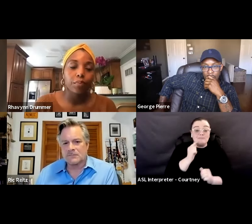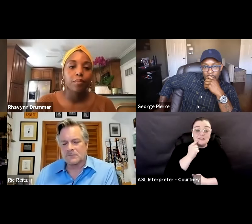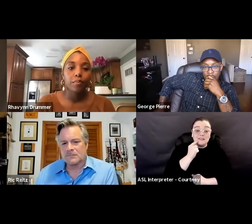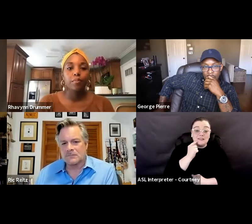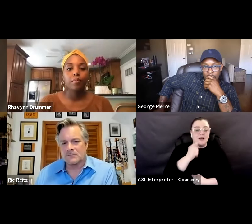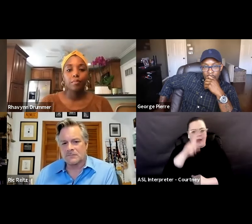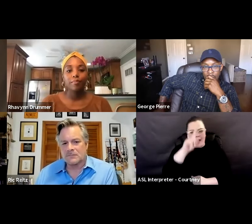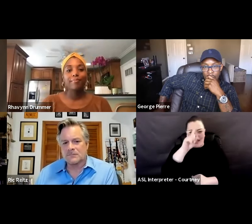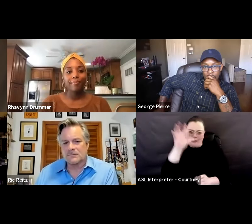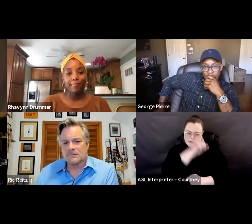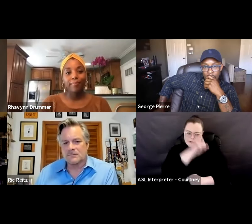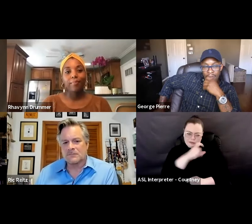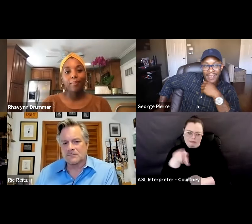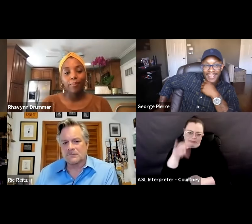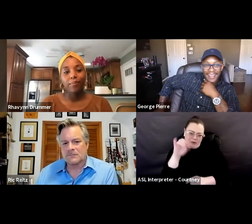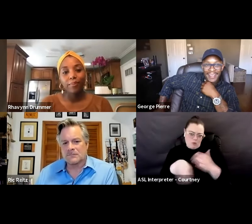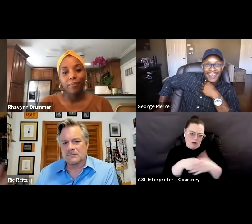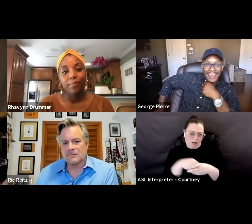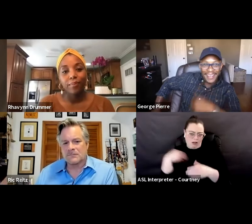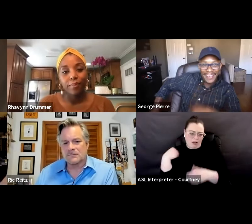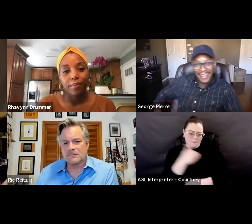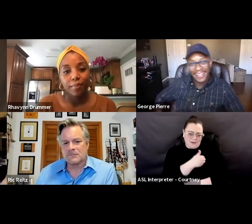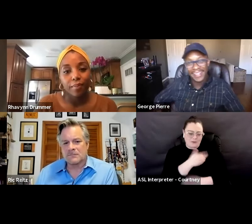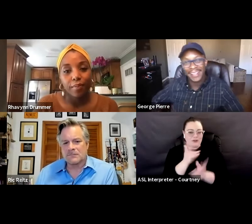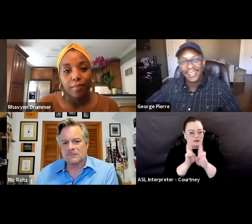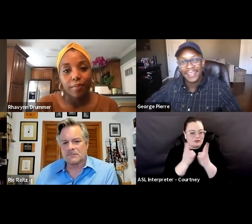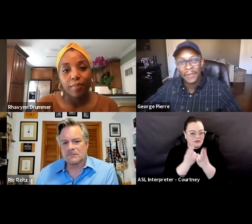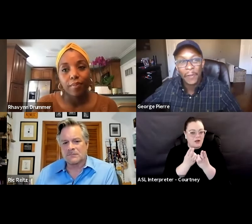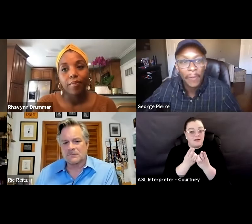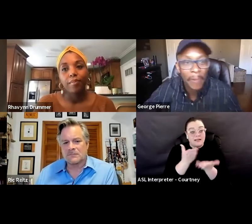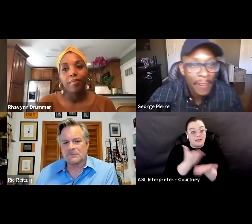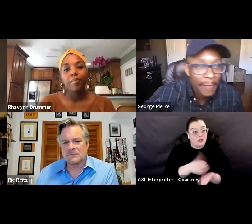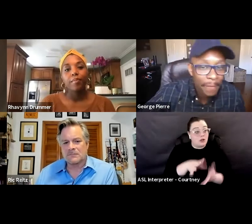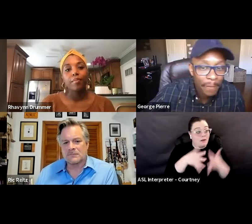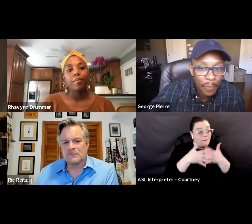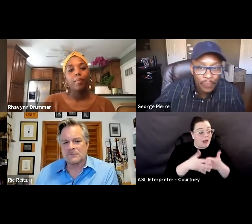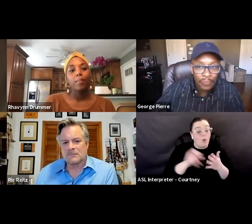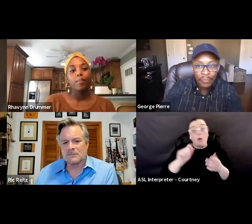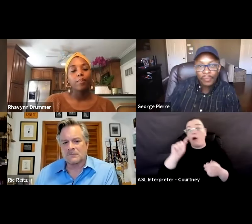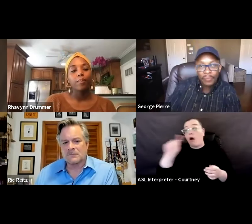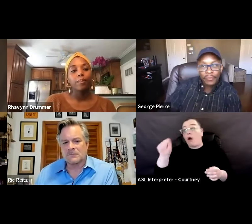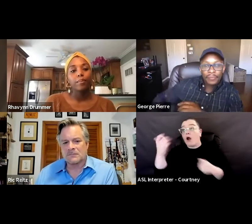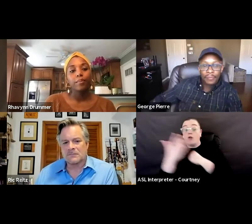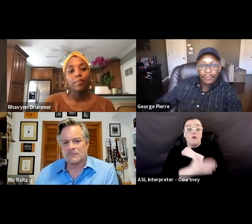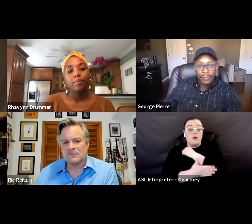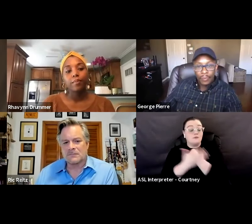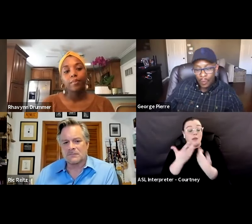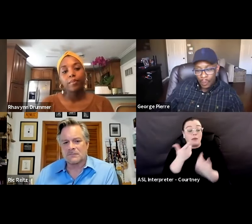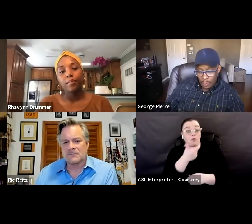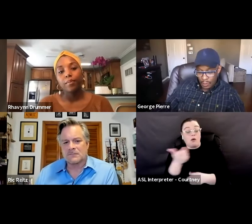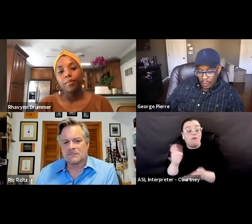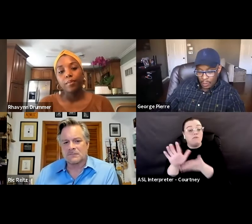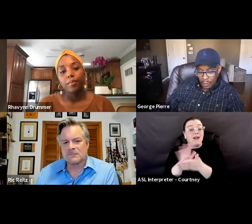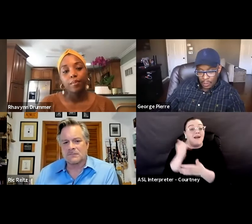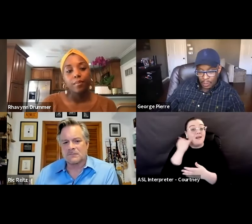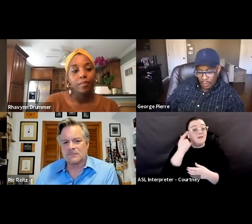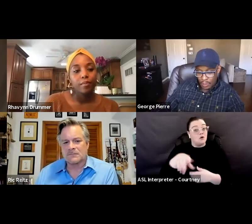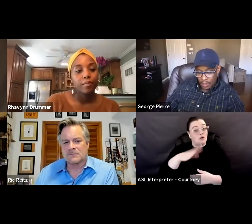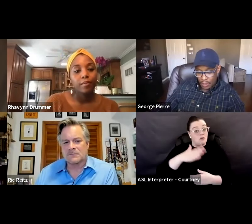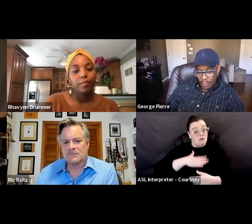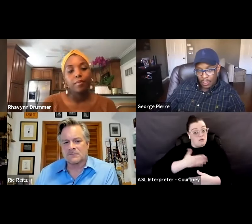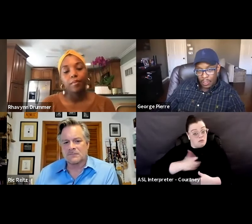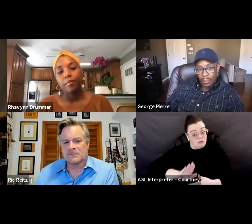union members, wherever you are in America or in other countries listening in, if you're putting yourself up for this work,